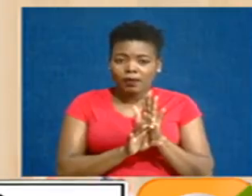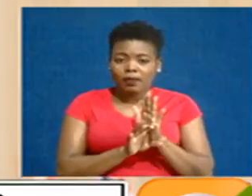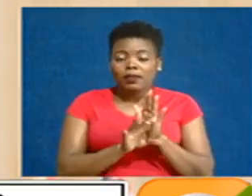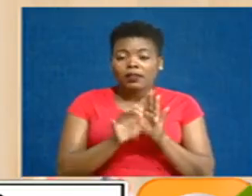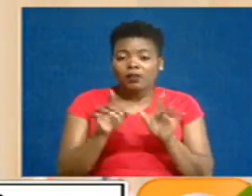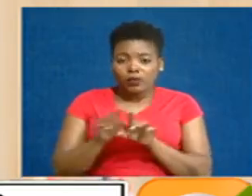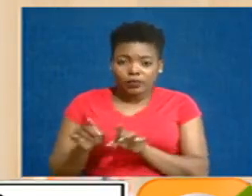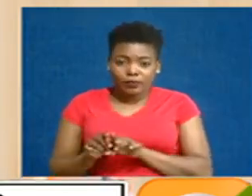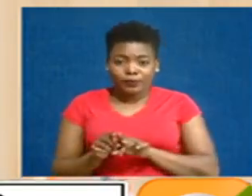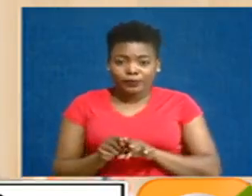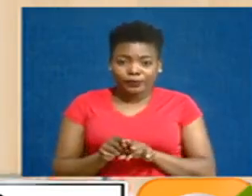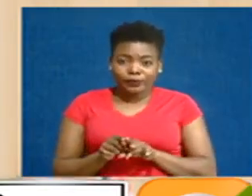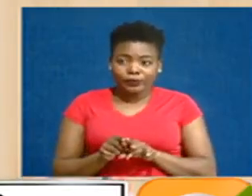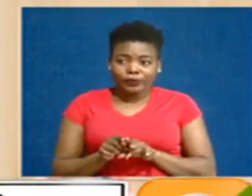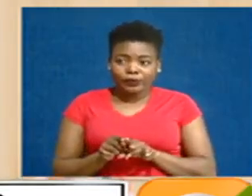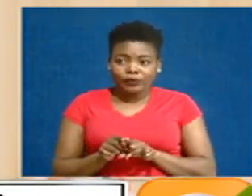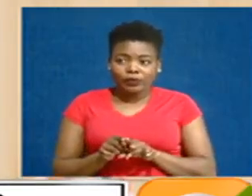and always